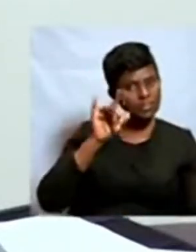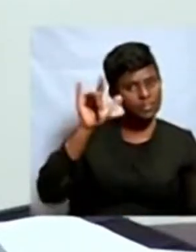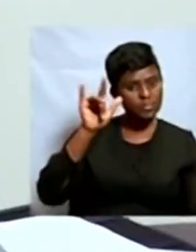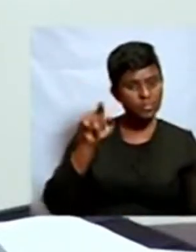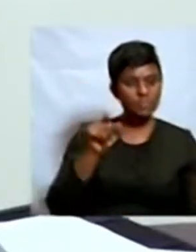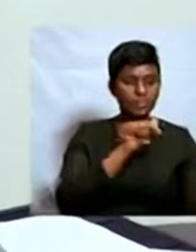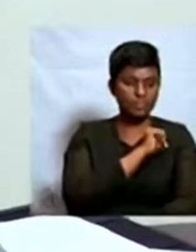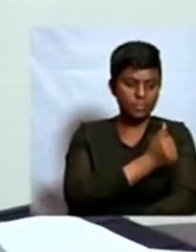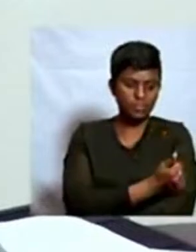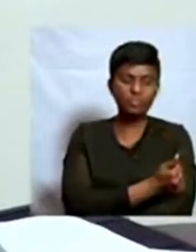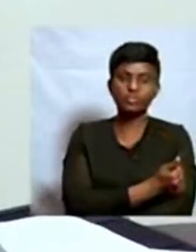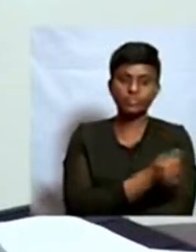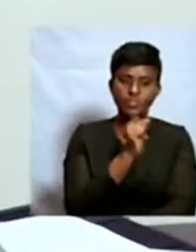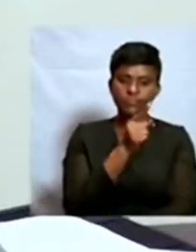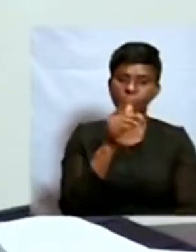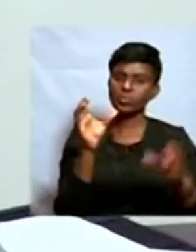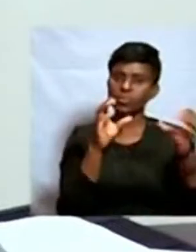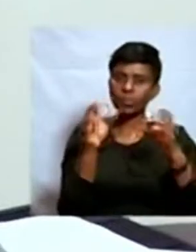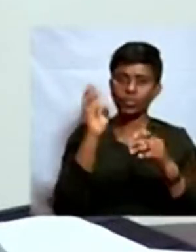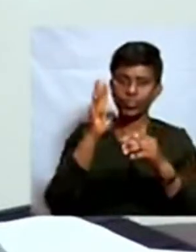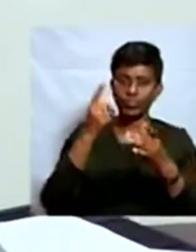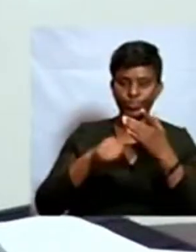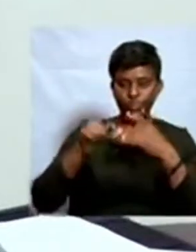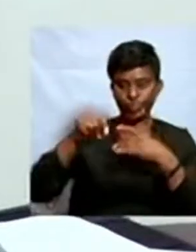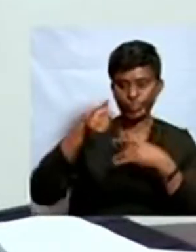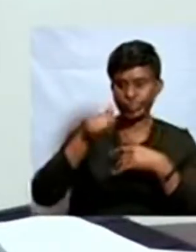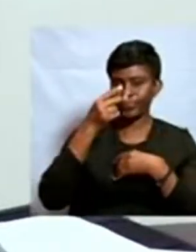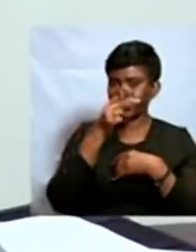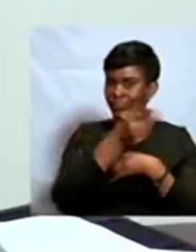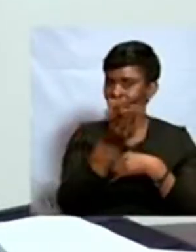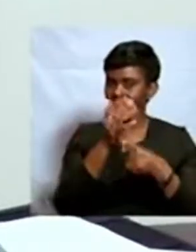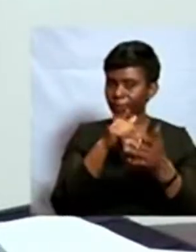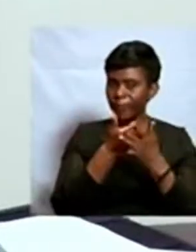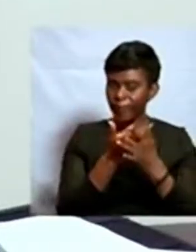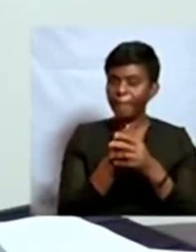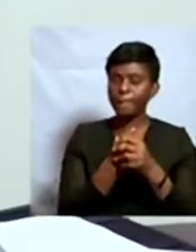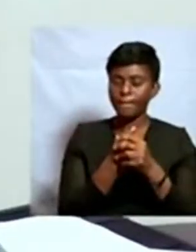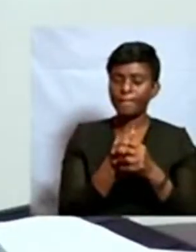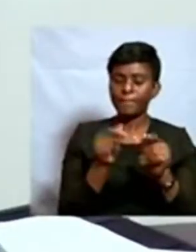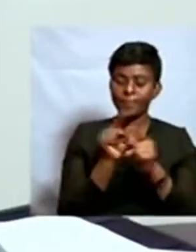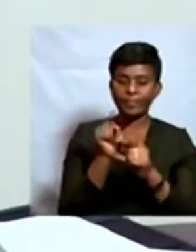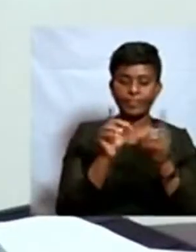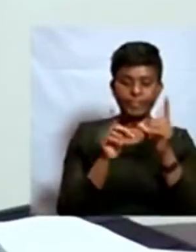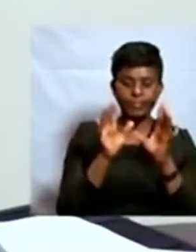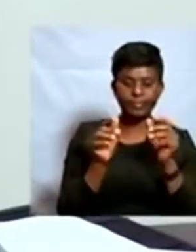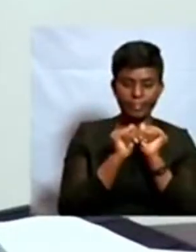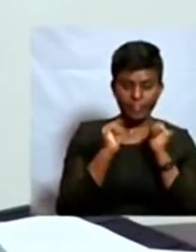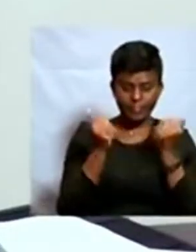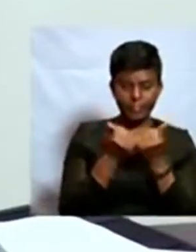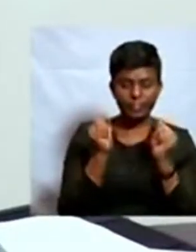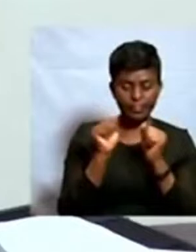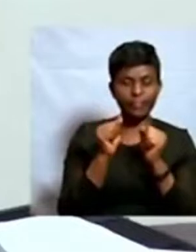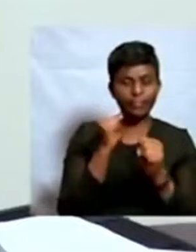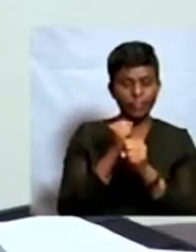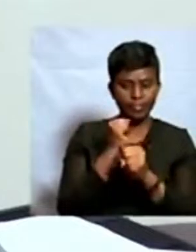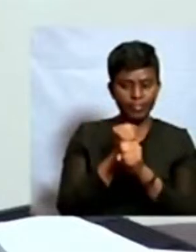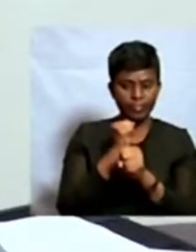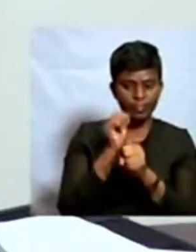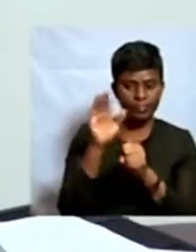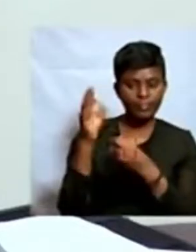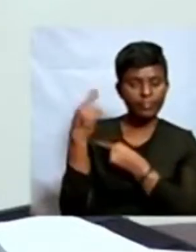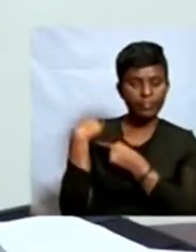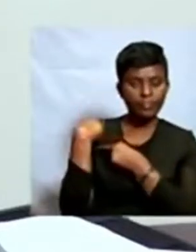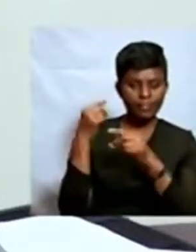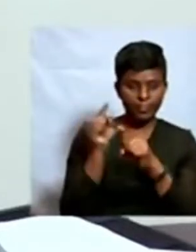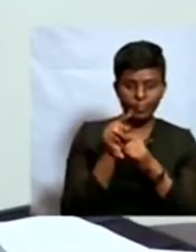Authority. So the committee will need to look at how the Director General can discharge his